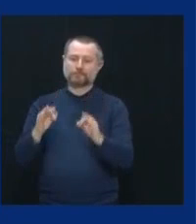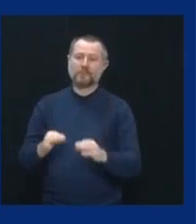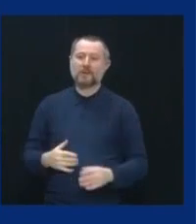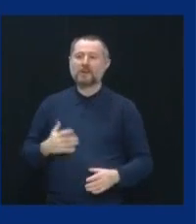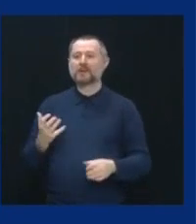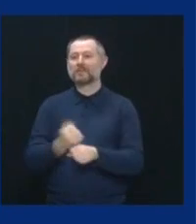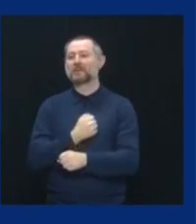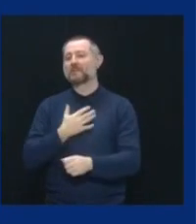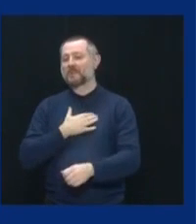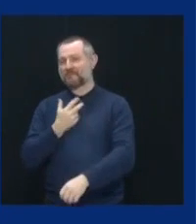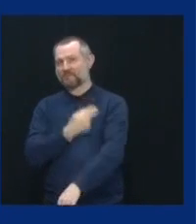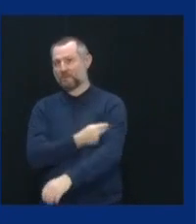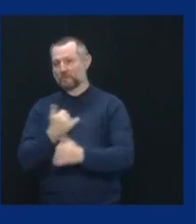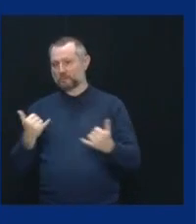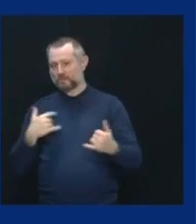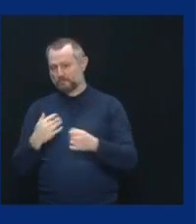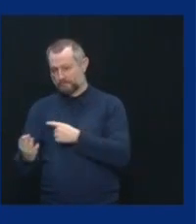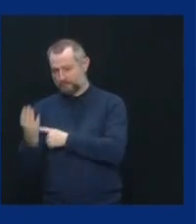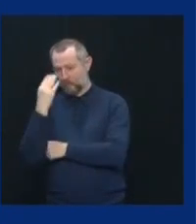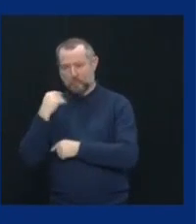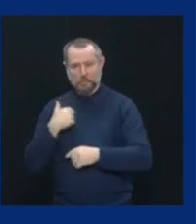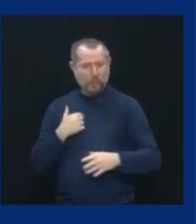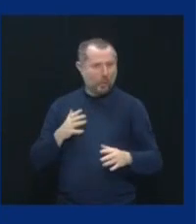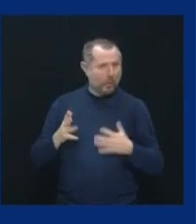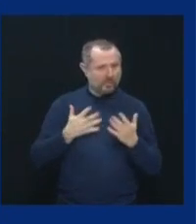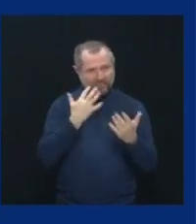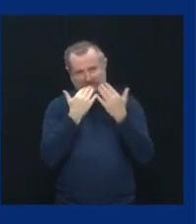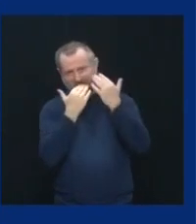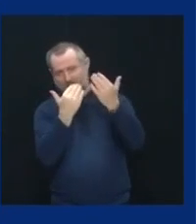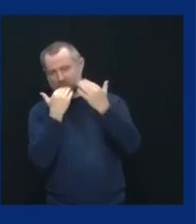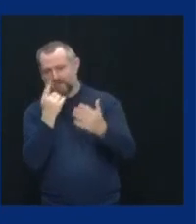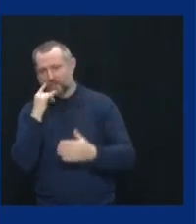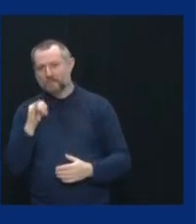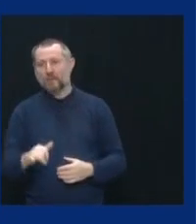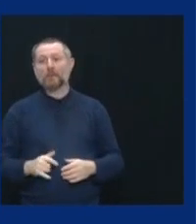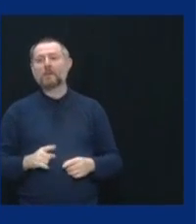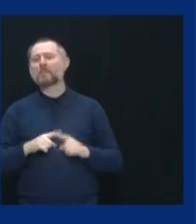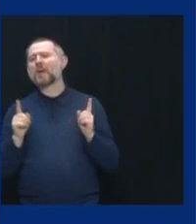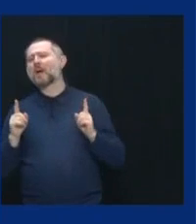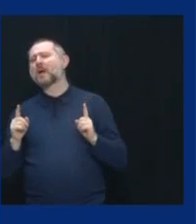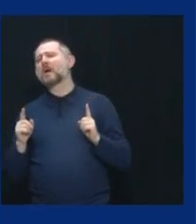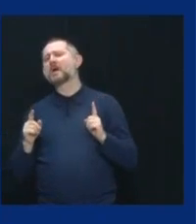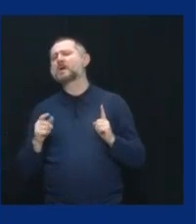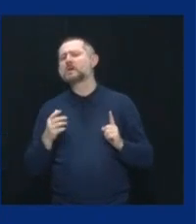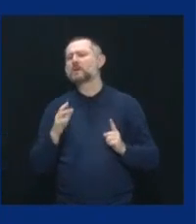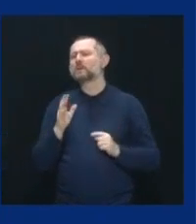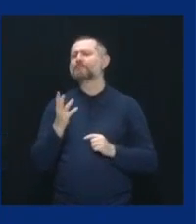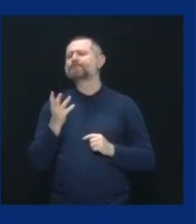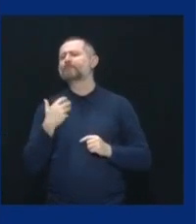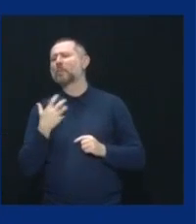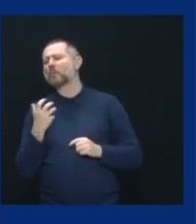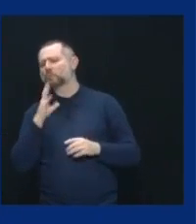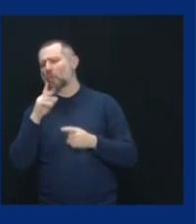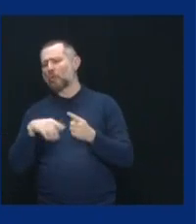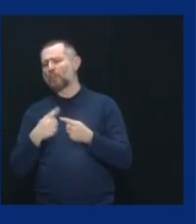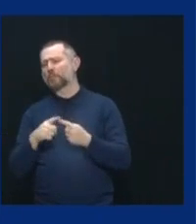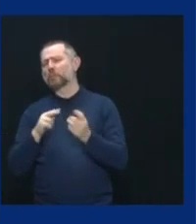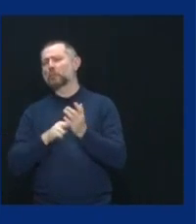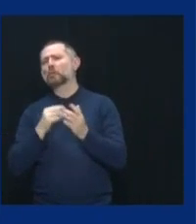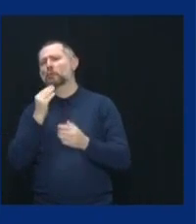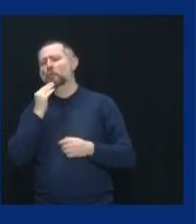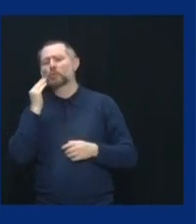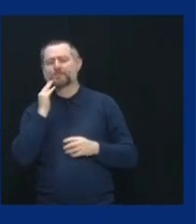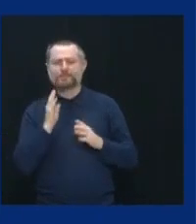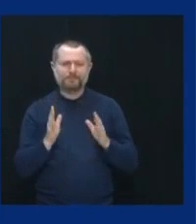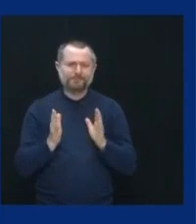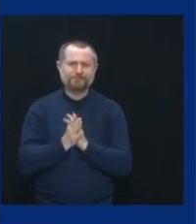so I can thank you for that. But I wanted to, for just a second, turn back to the nursing home for a second. So what you're